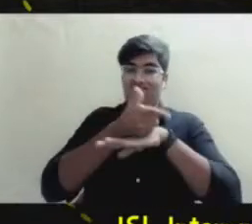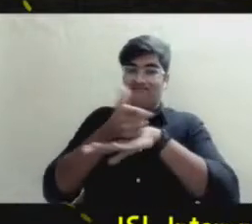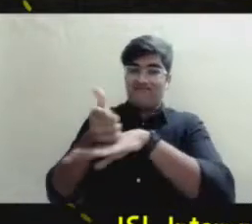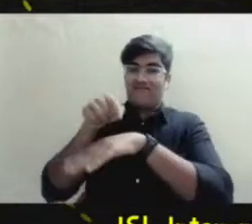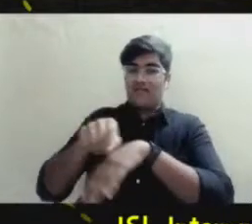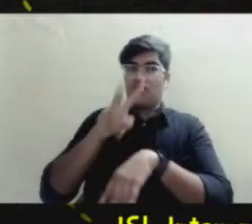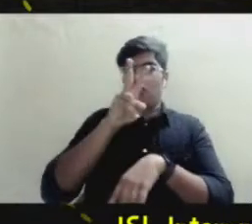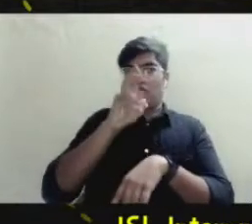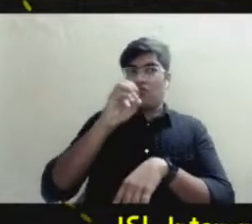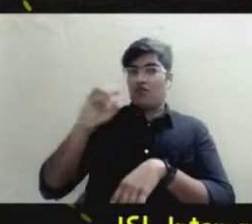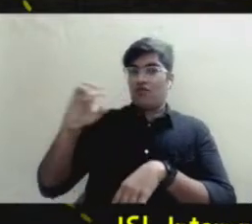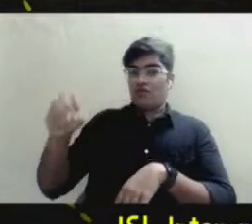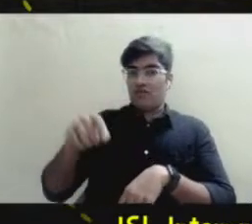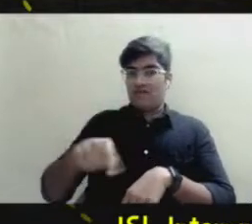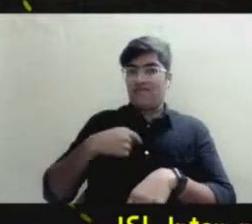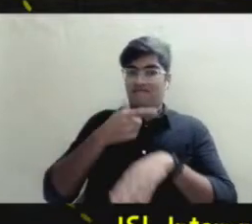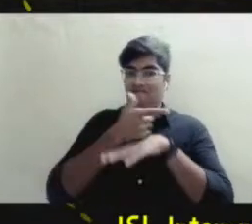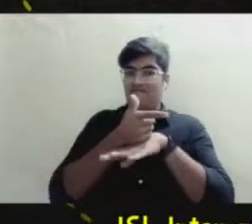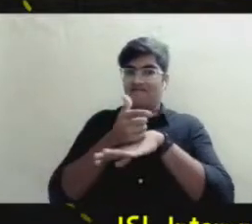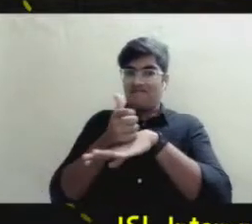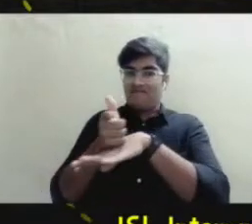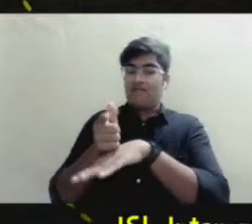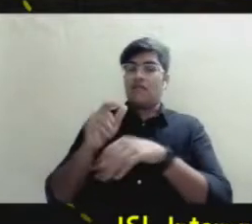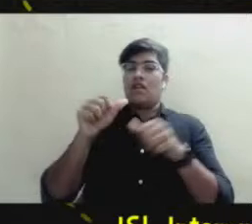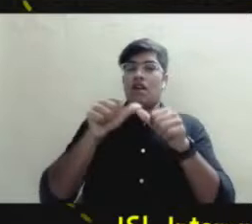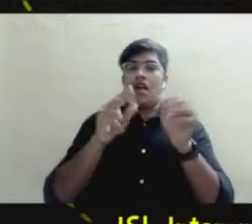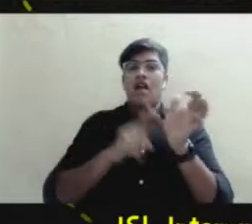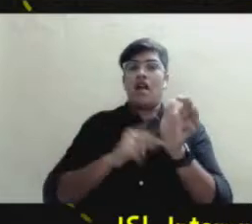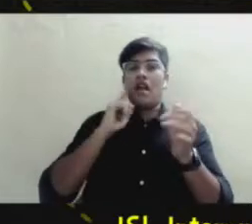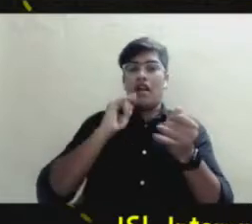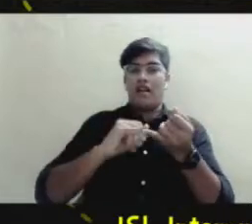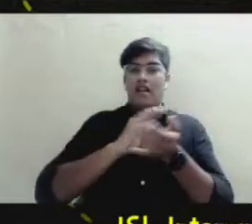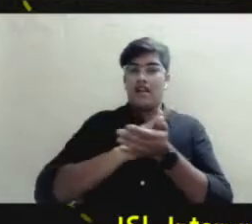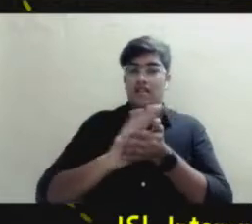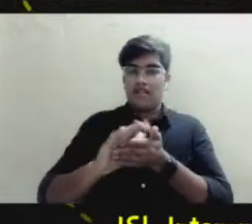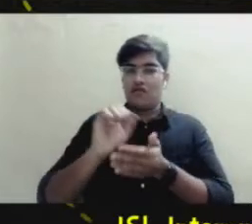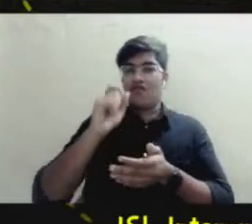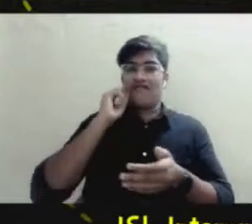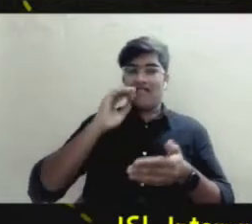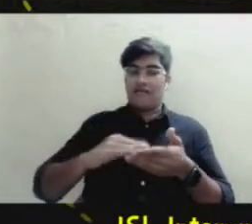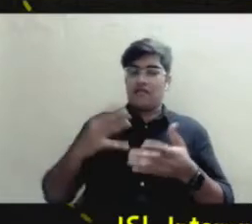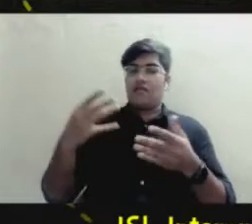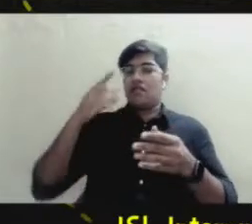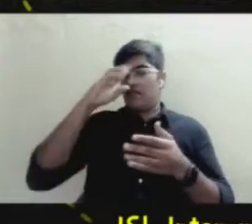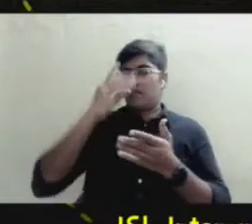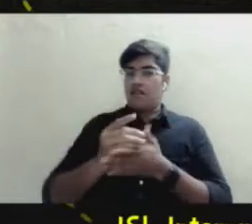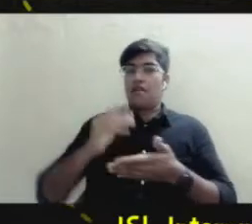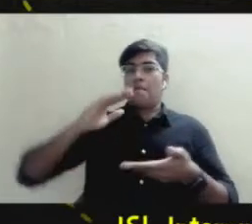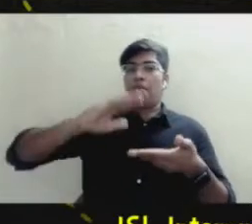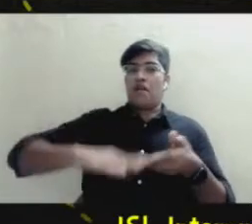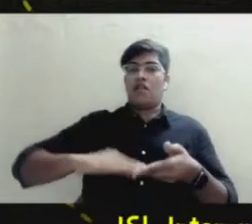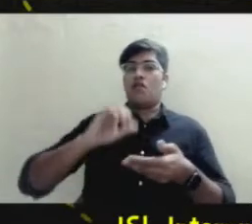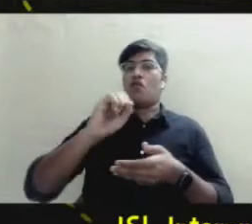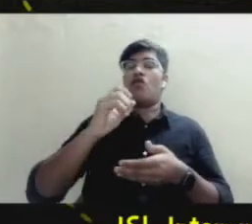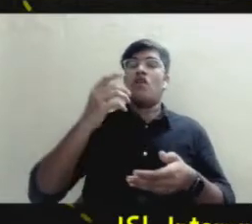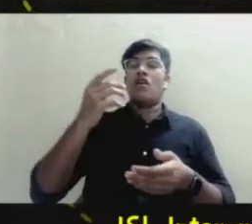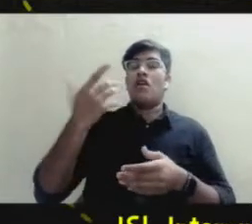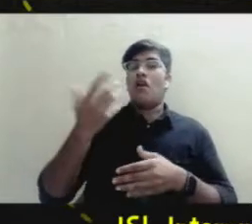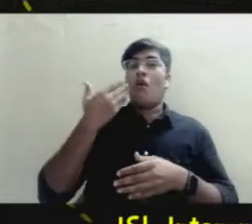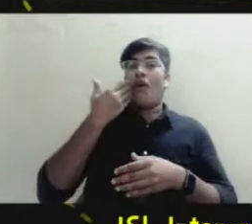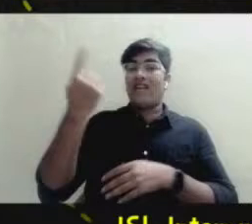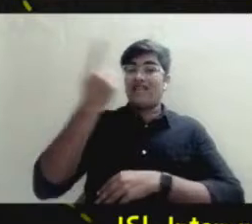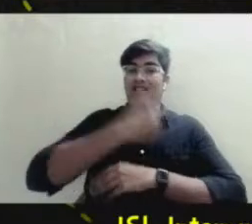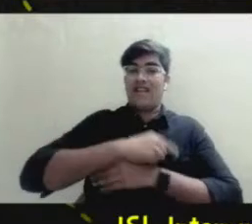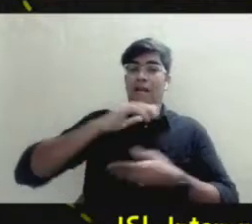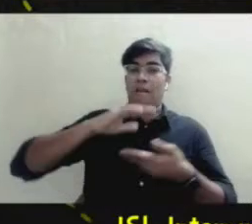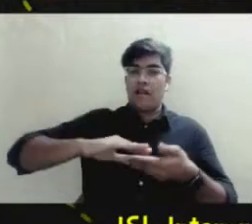2000, Anish and I decided to get married. And the date for our marriage was